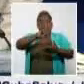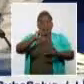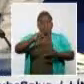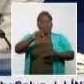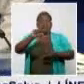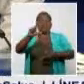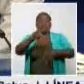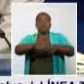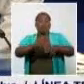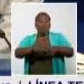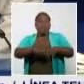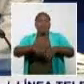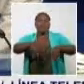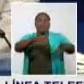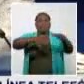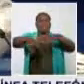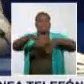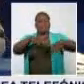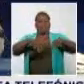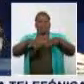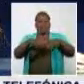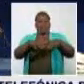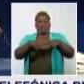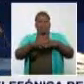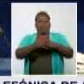foreigners in rental houses.